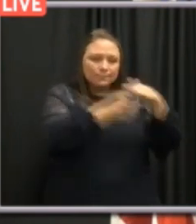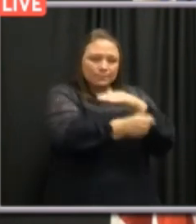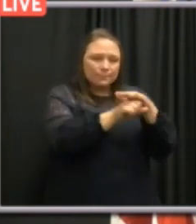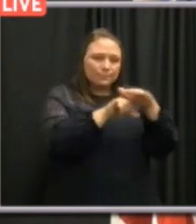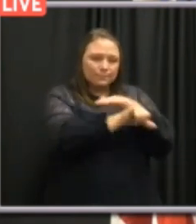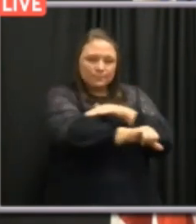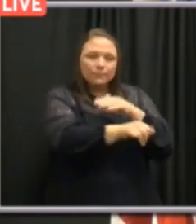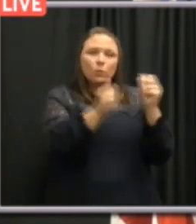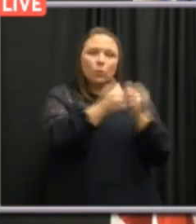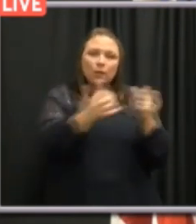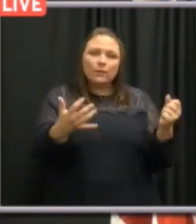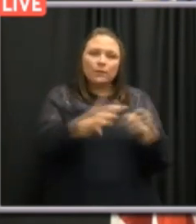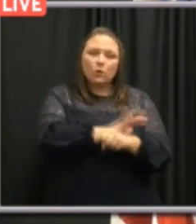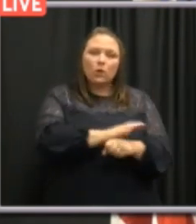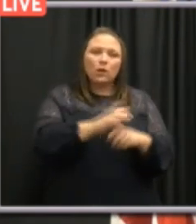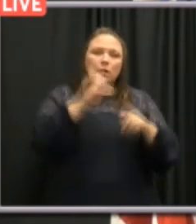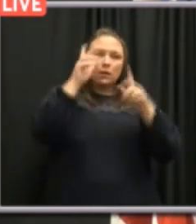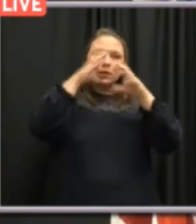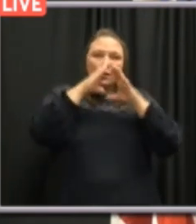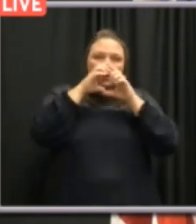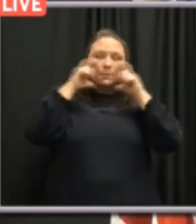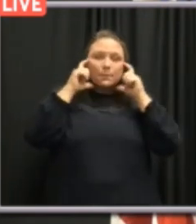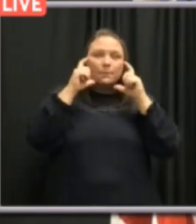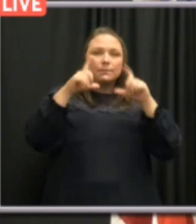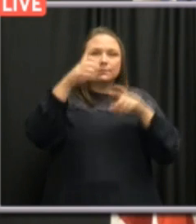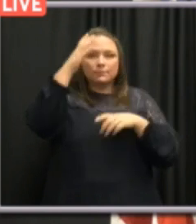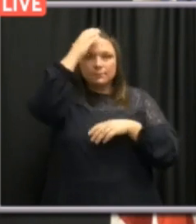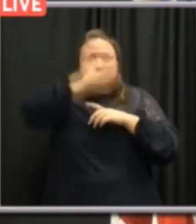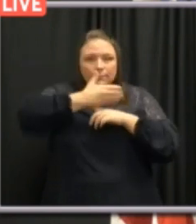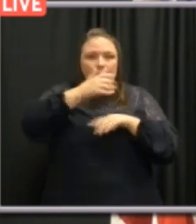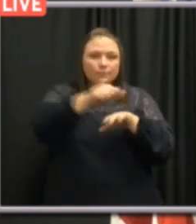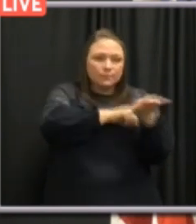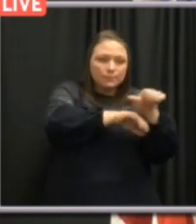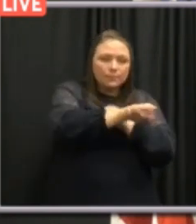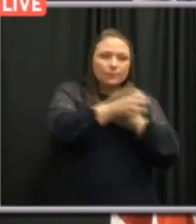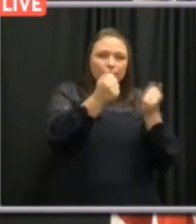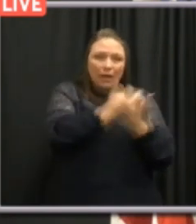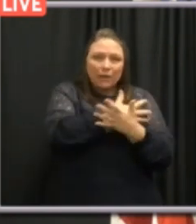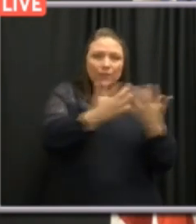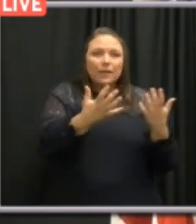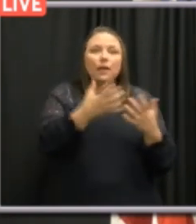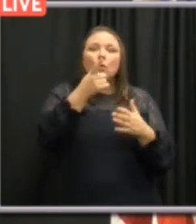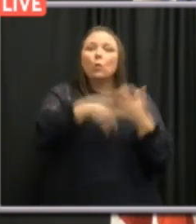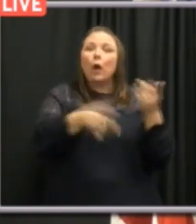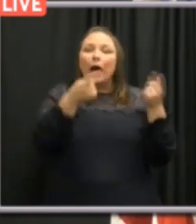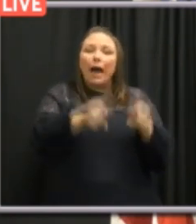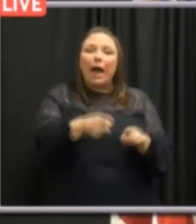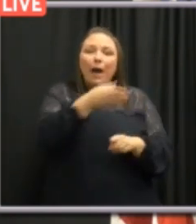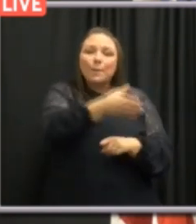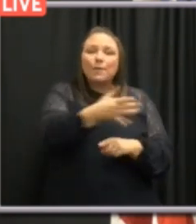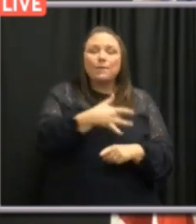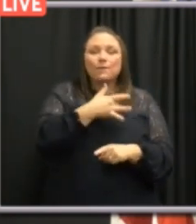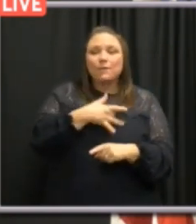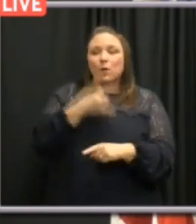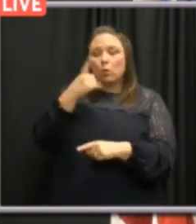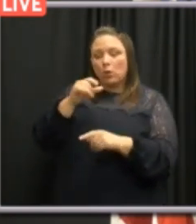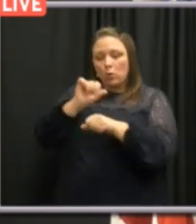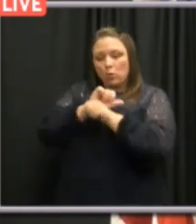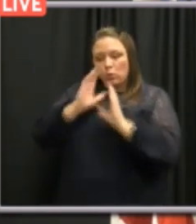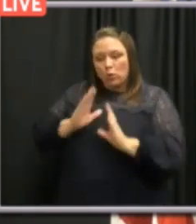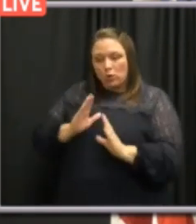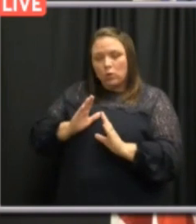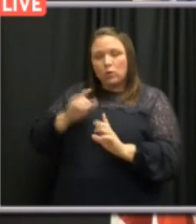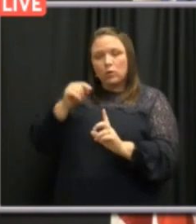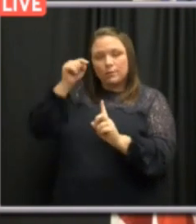full PPE. We believe that what had happened at the Bordeaux facility may have been a worker who